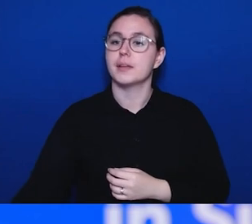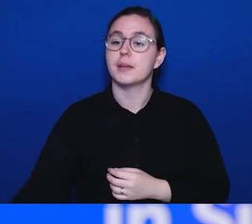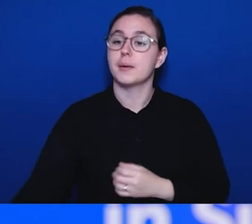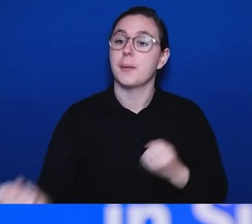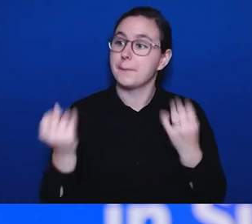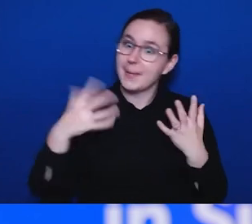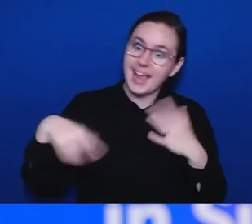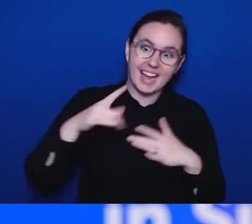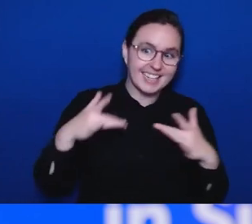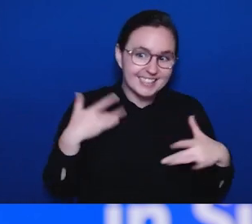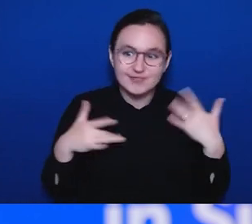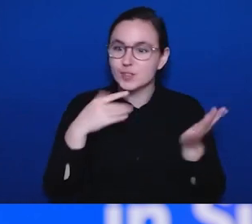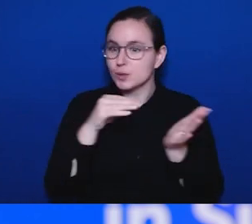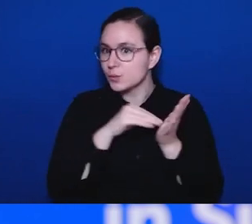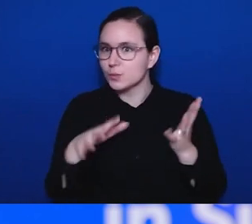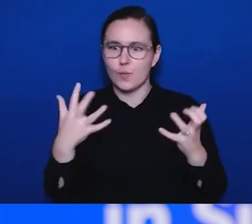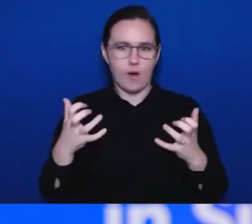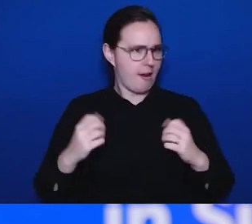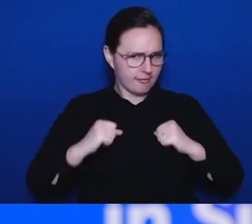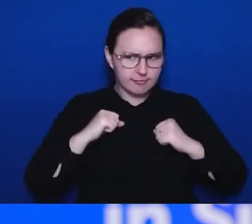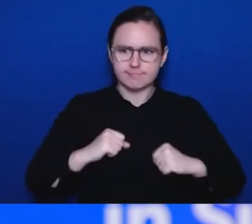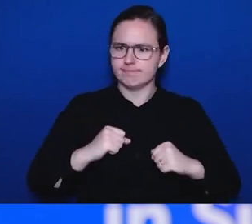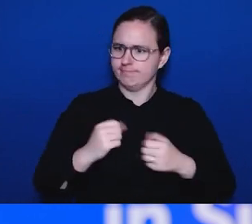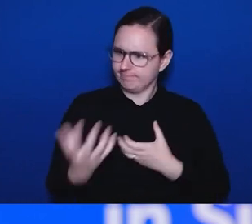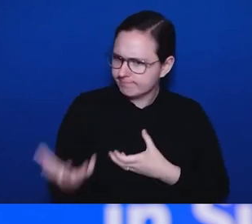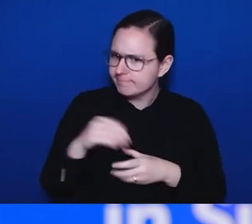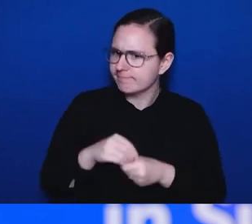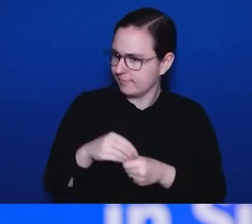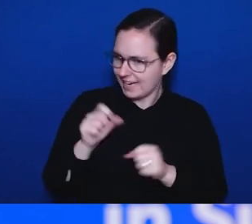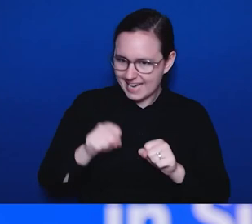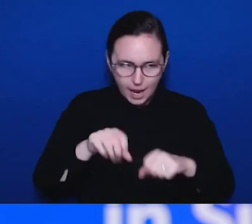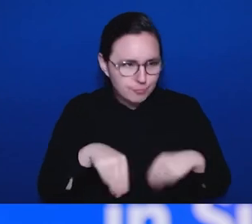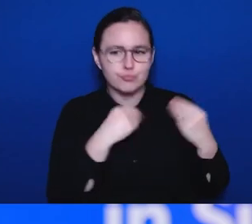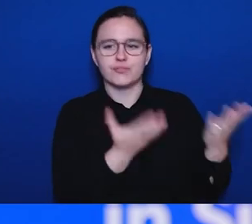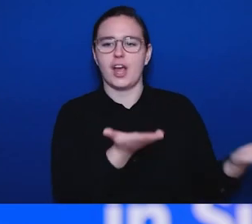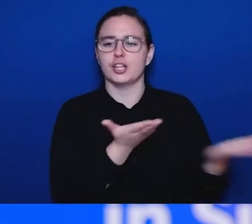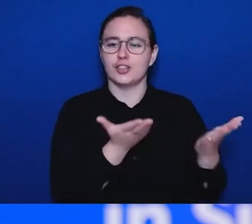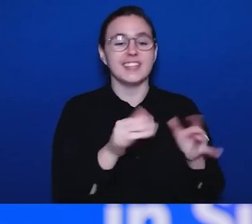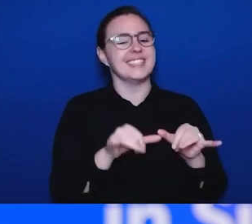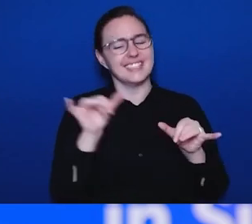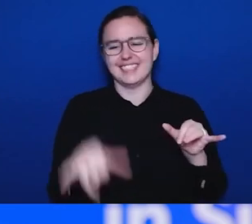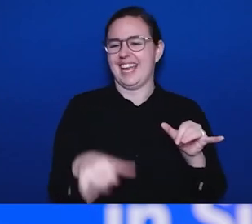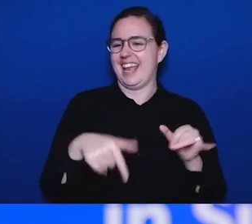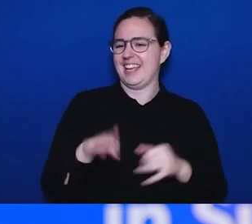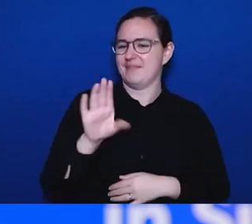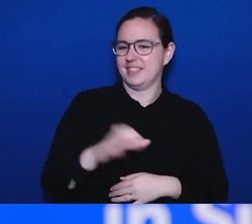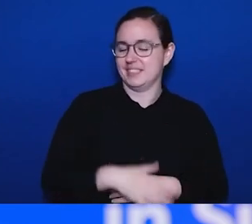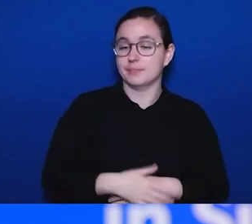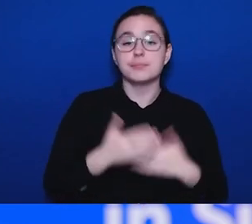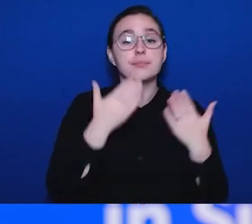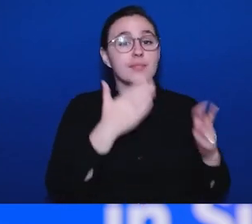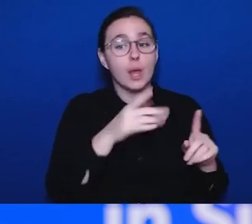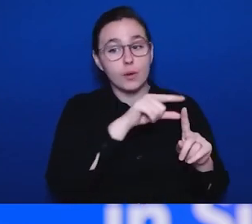me, more opportunity for bright young students who are itching to utilize their passion and determination to serve British